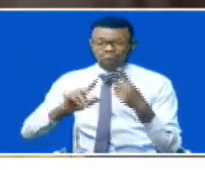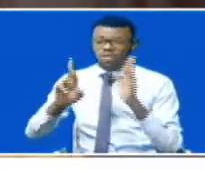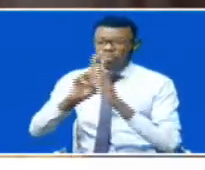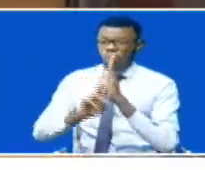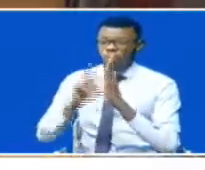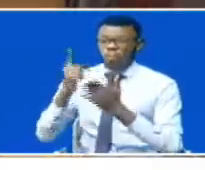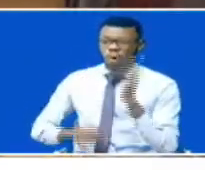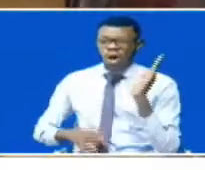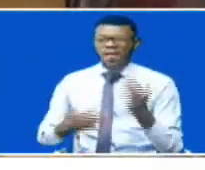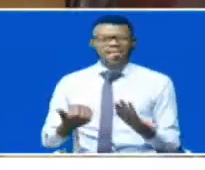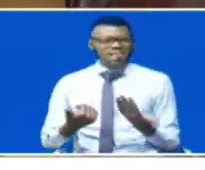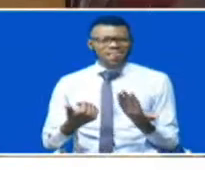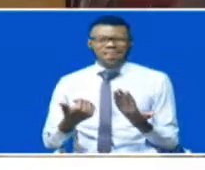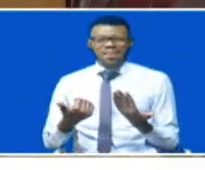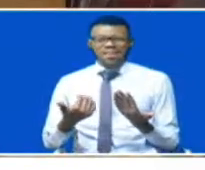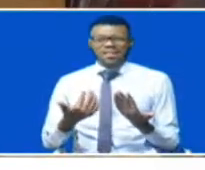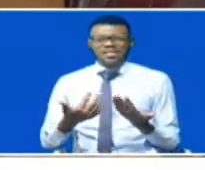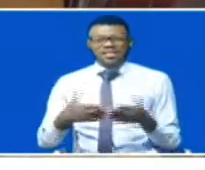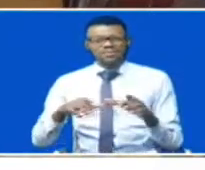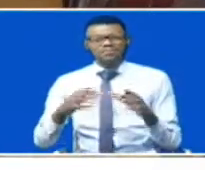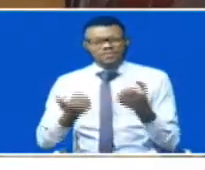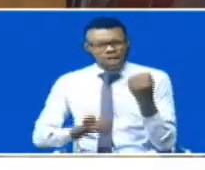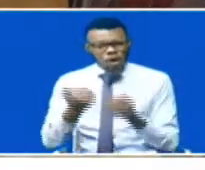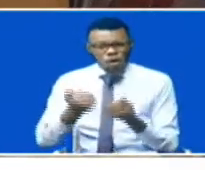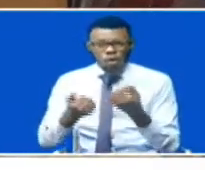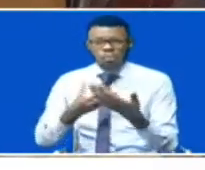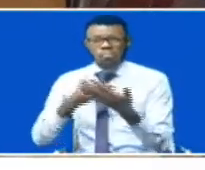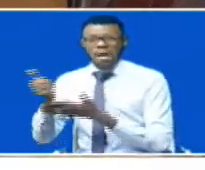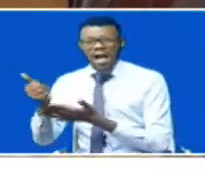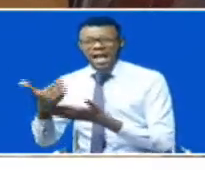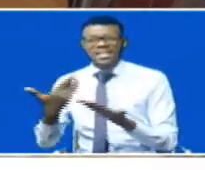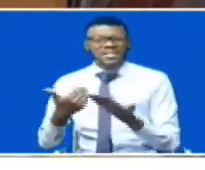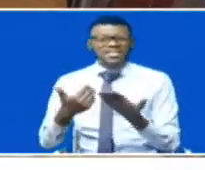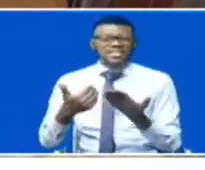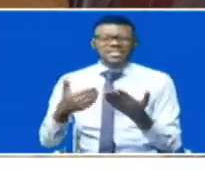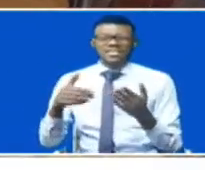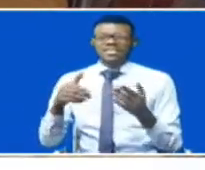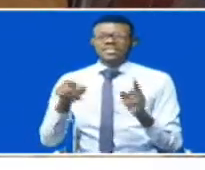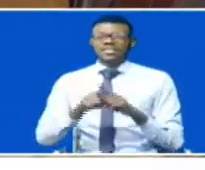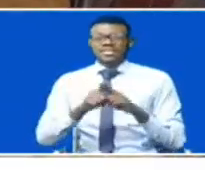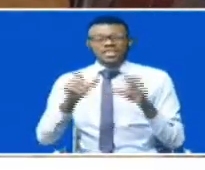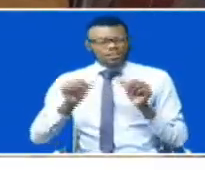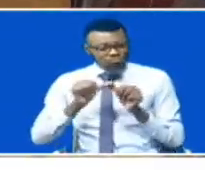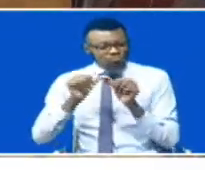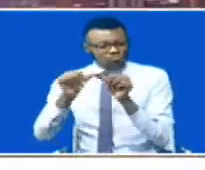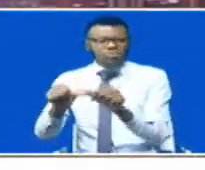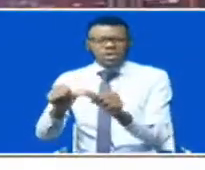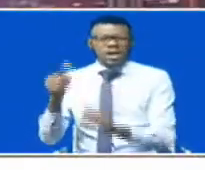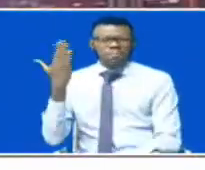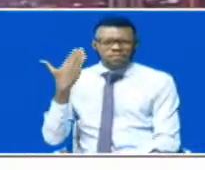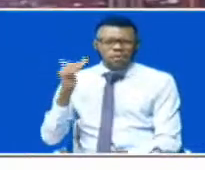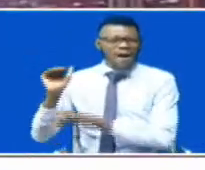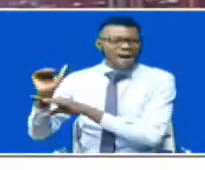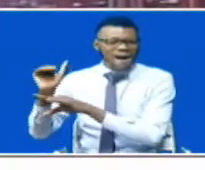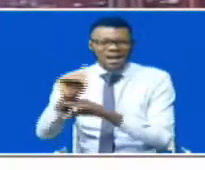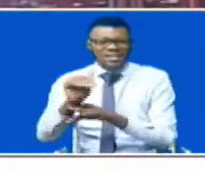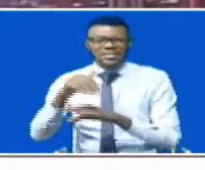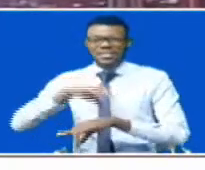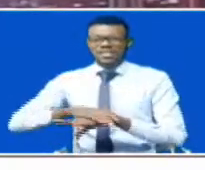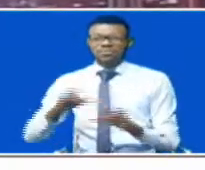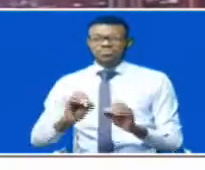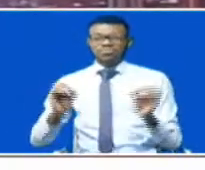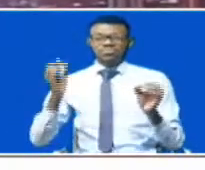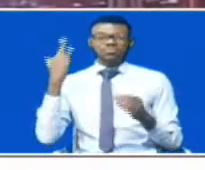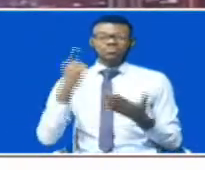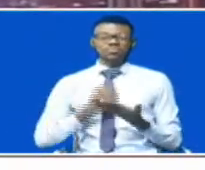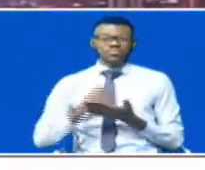of affordability and fiscal sustainability had not been met in previous requests for a review until last week's